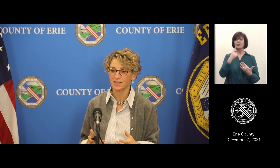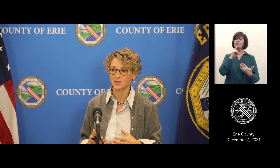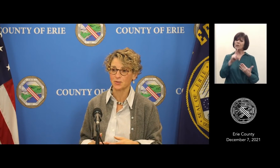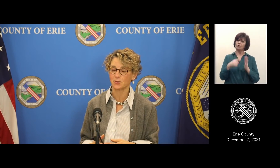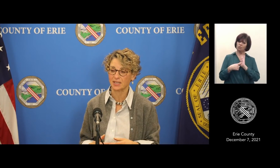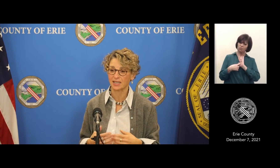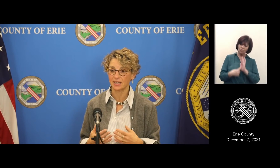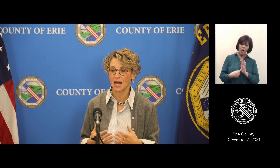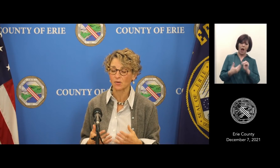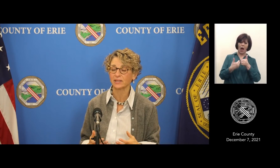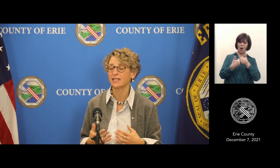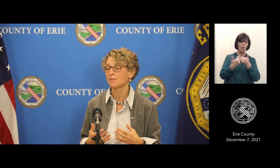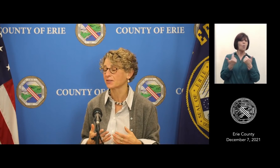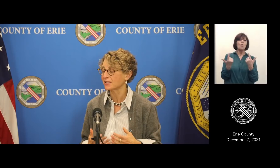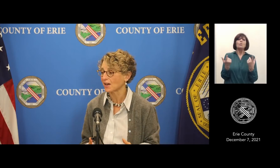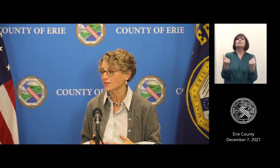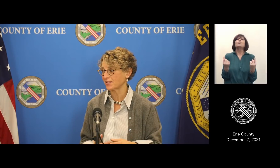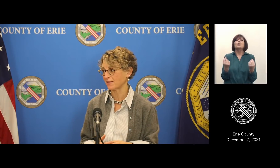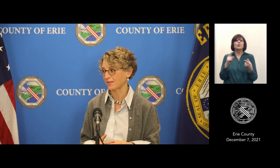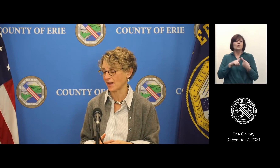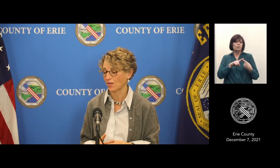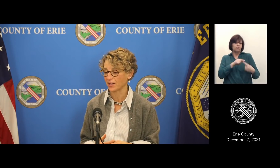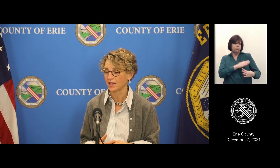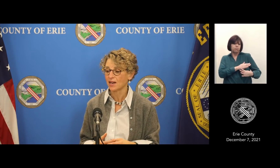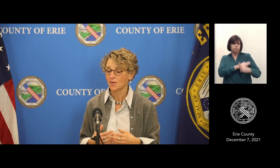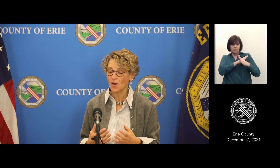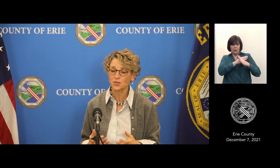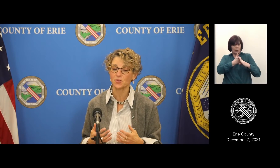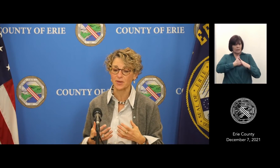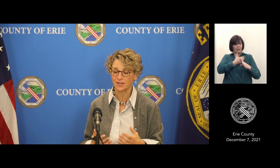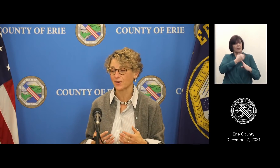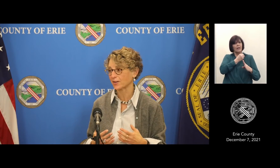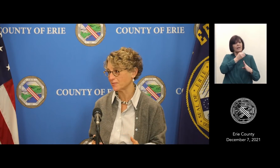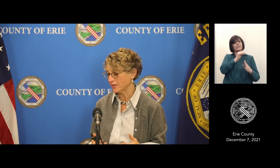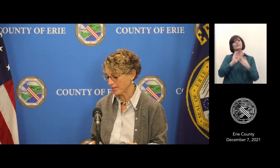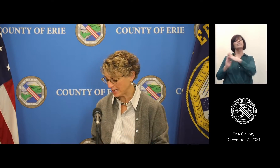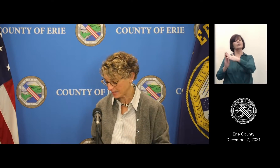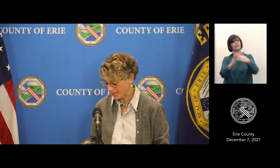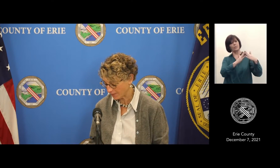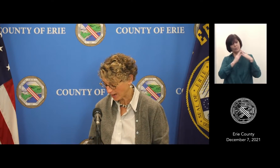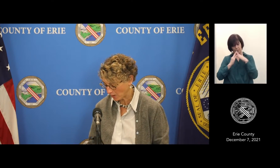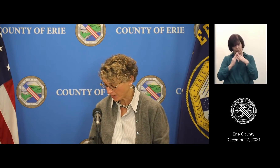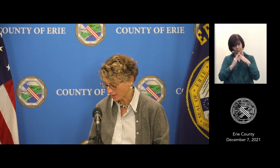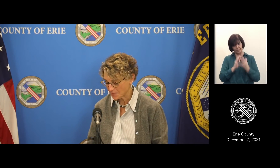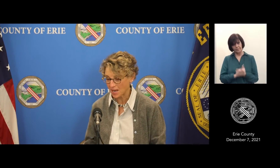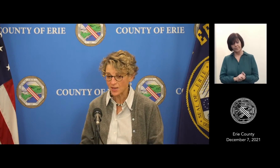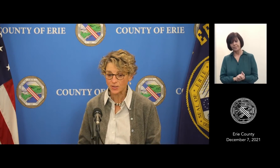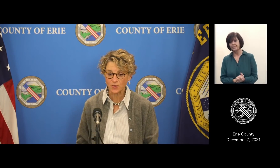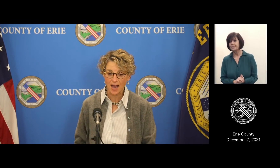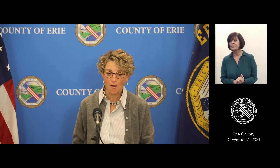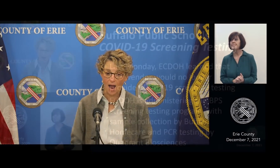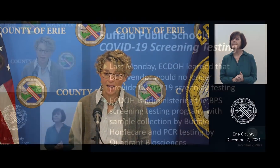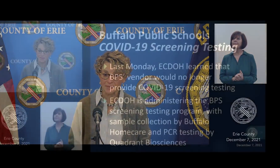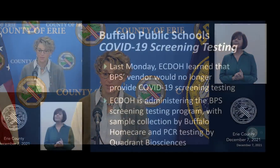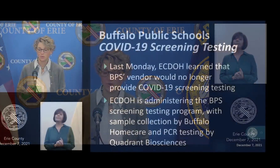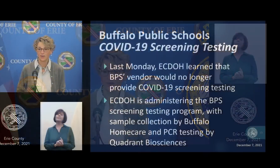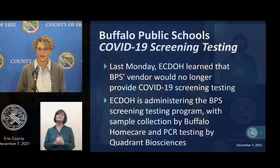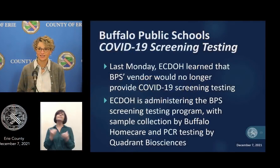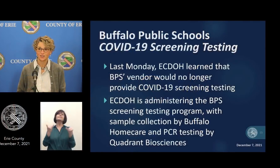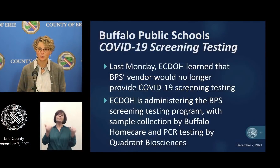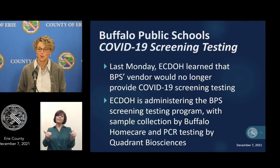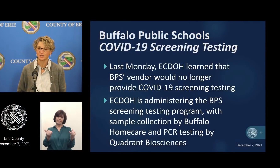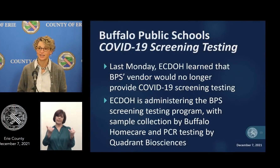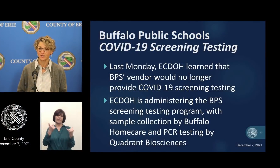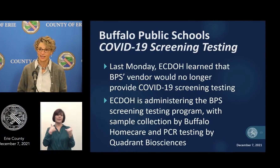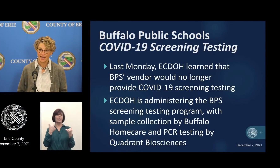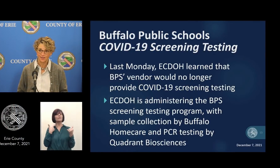what we can do to not only keep ourselves safe and healthy, but also the rest of our community safe and healthy. So now I'm going to move